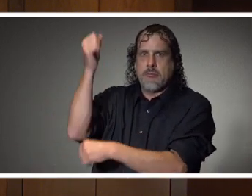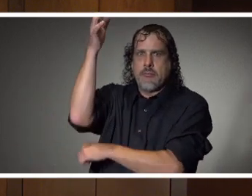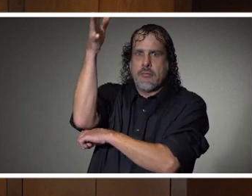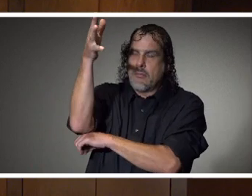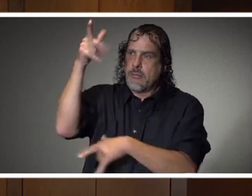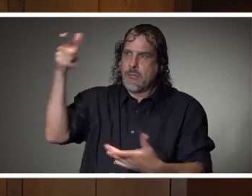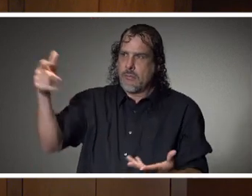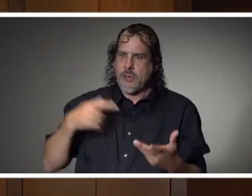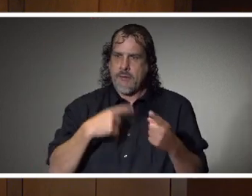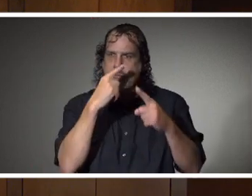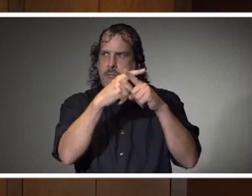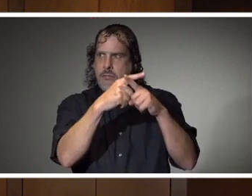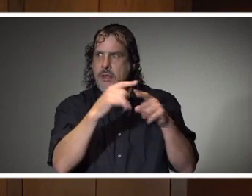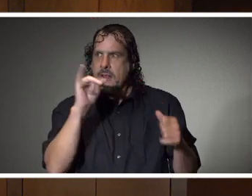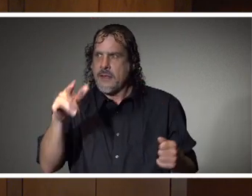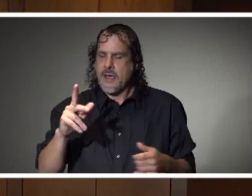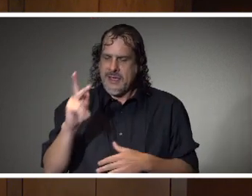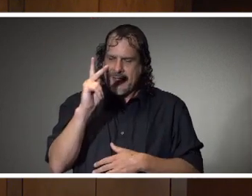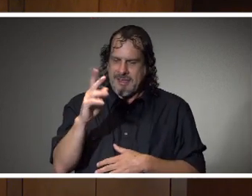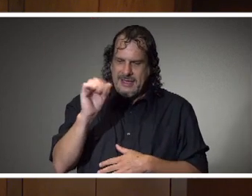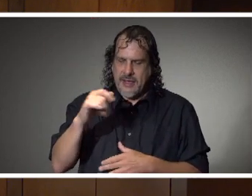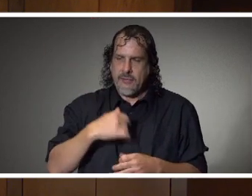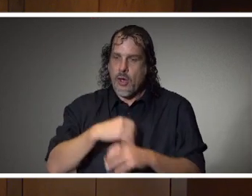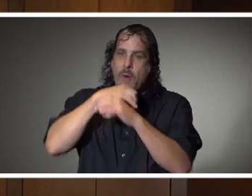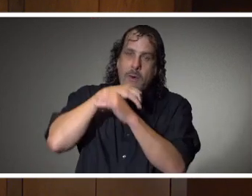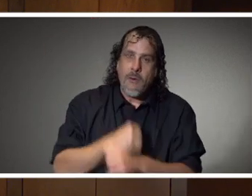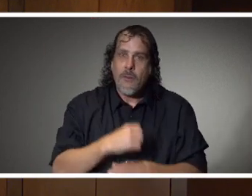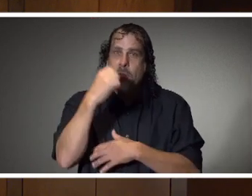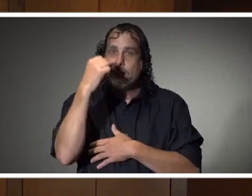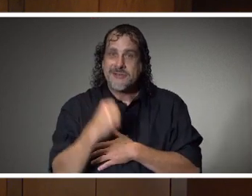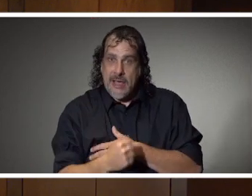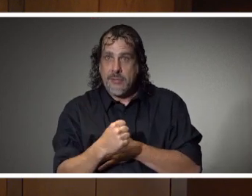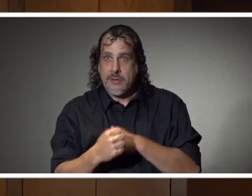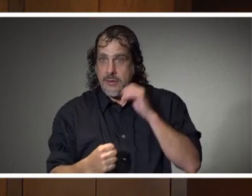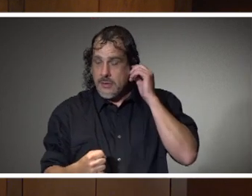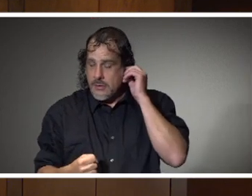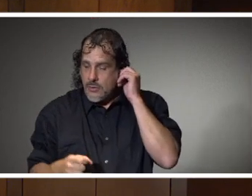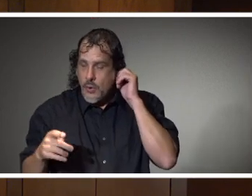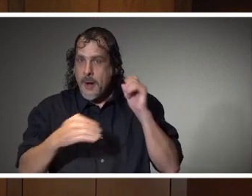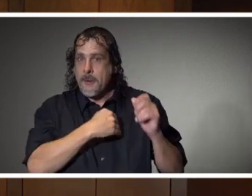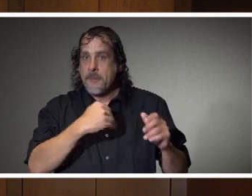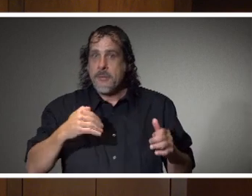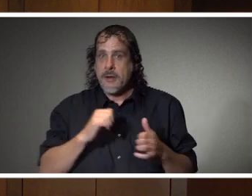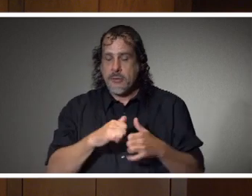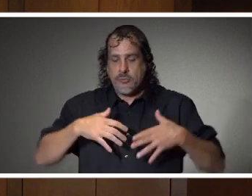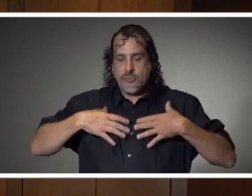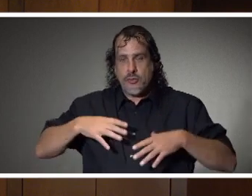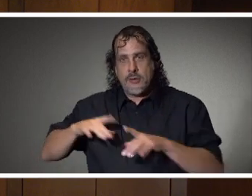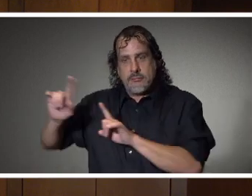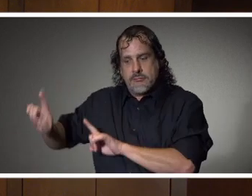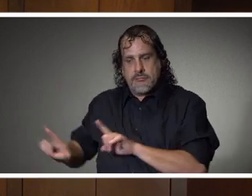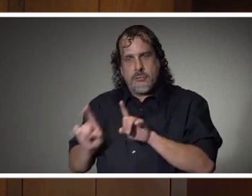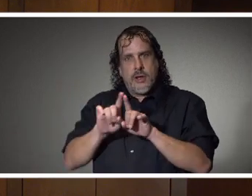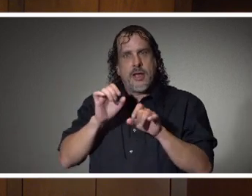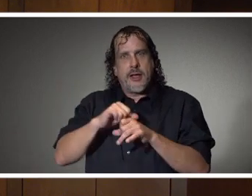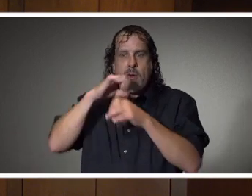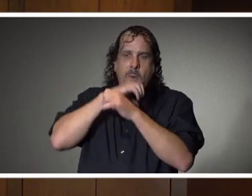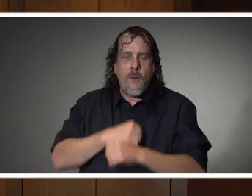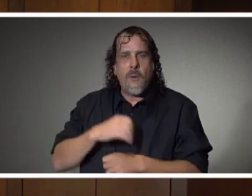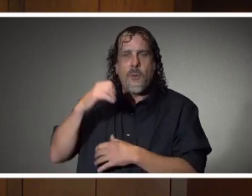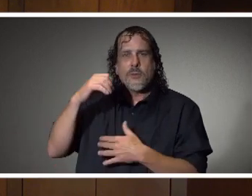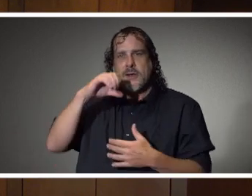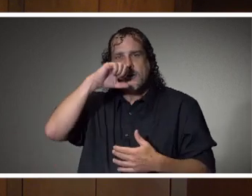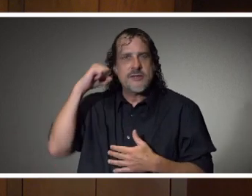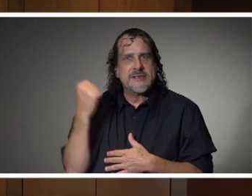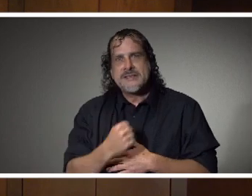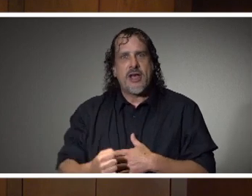presumably part of the KA tradition called Old South, a party in which members dressed as their dates dress in antebellum garb, which